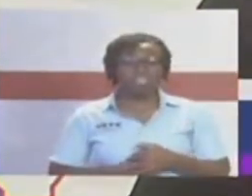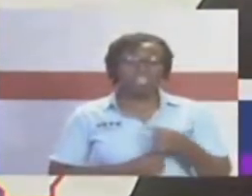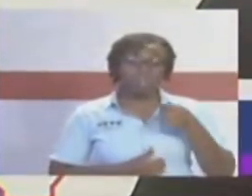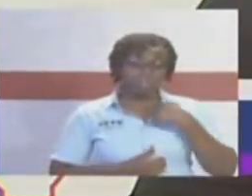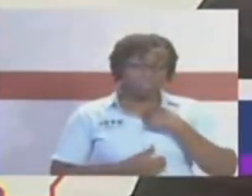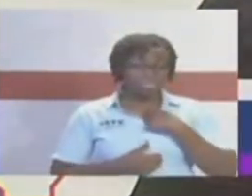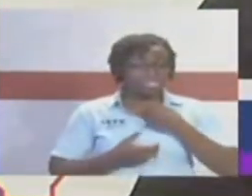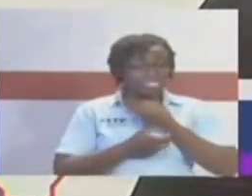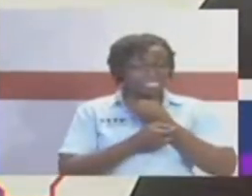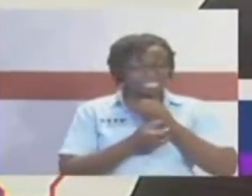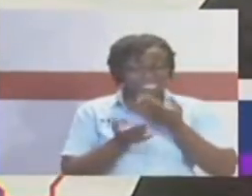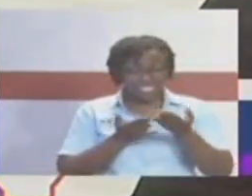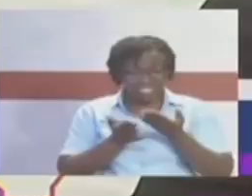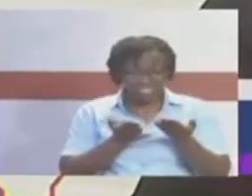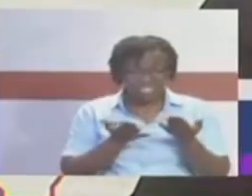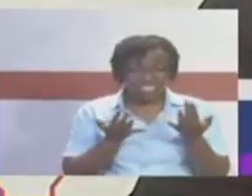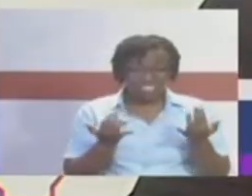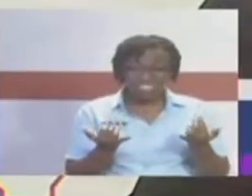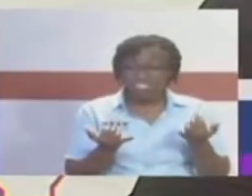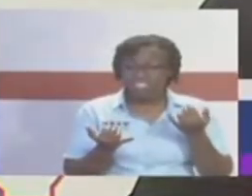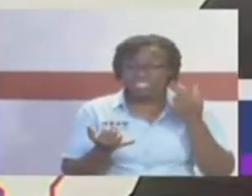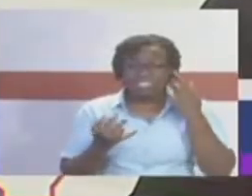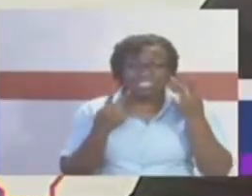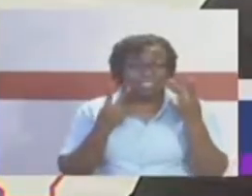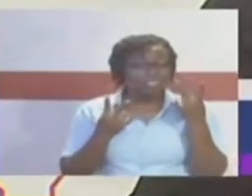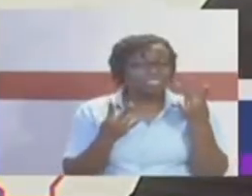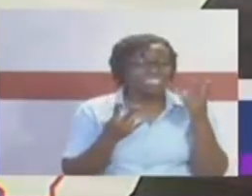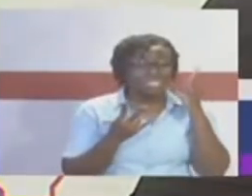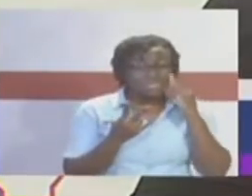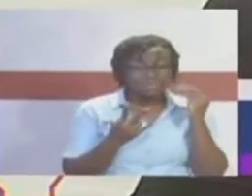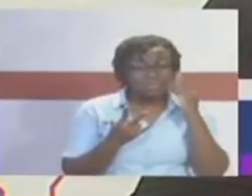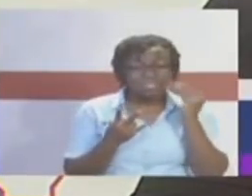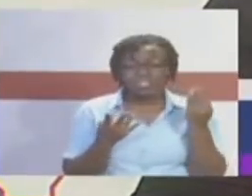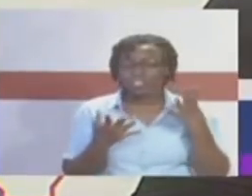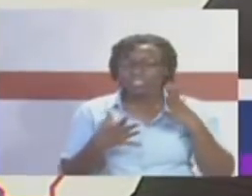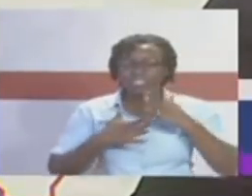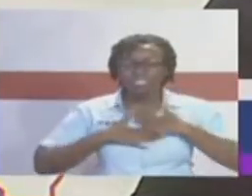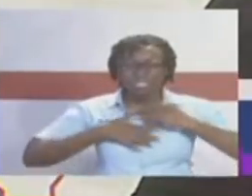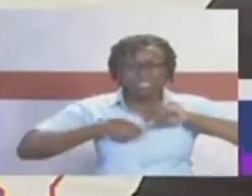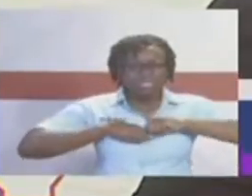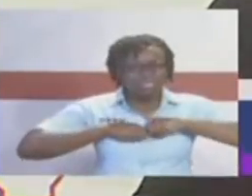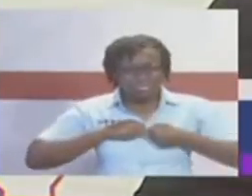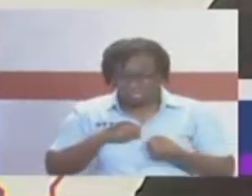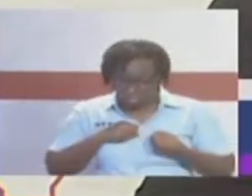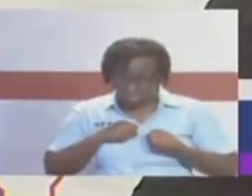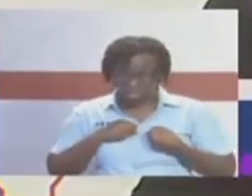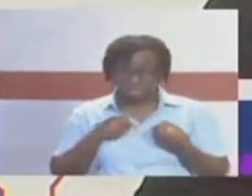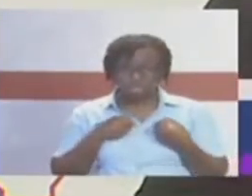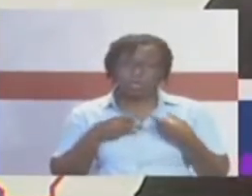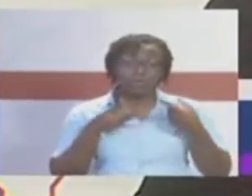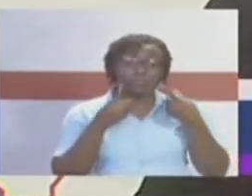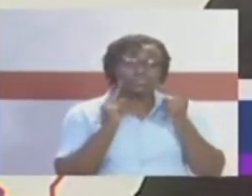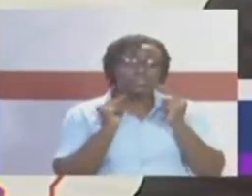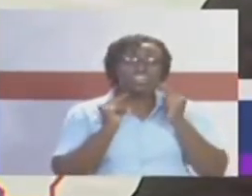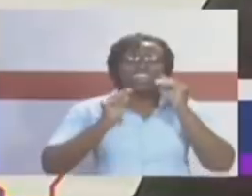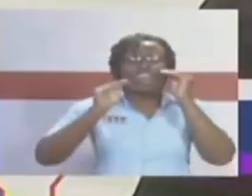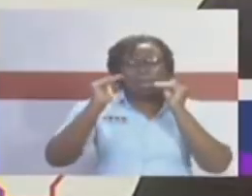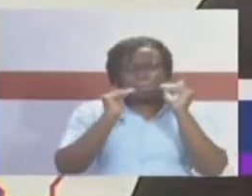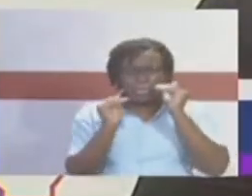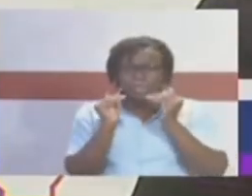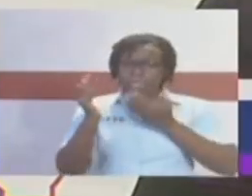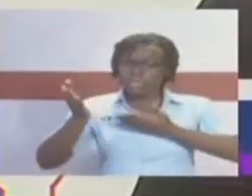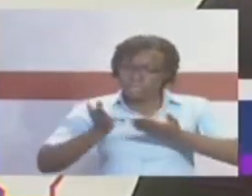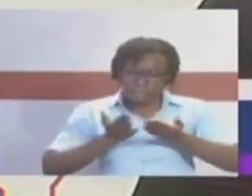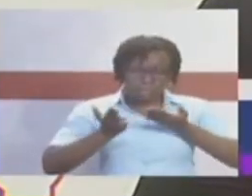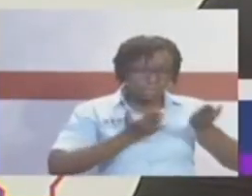the experience is heart-wrenching. We daily struggle to strike the balance of serving efficiently and